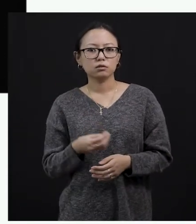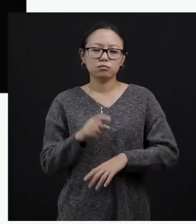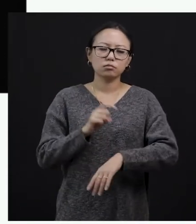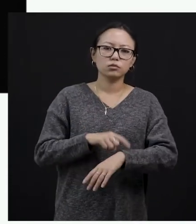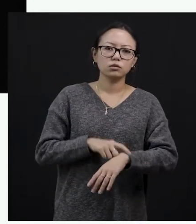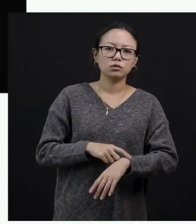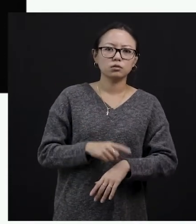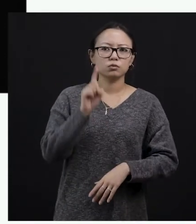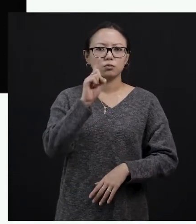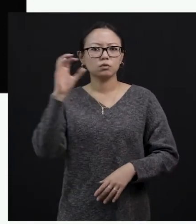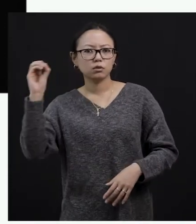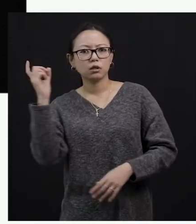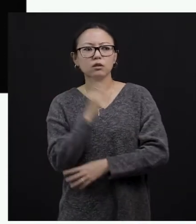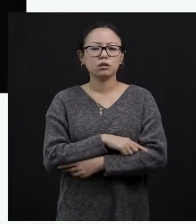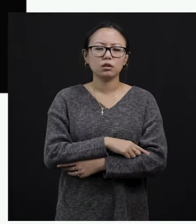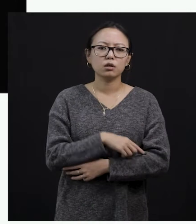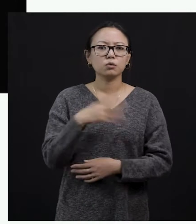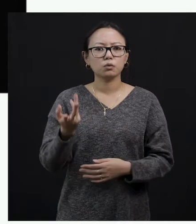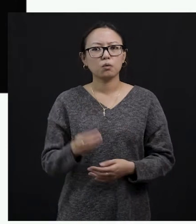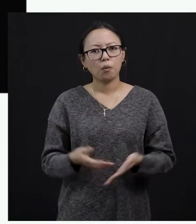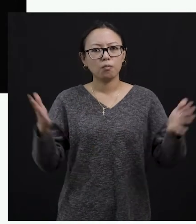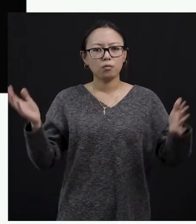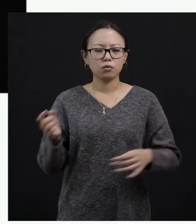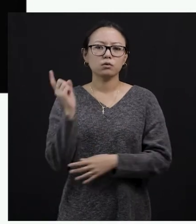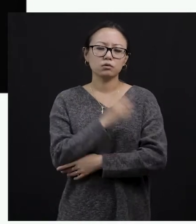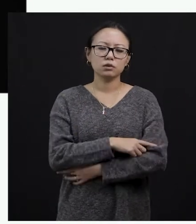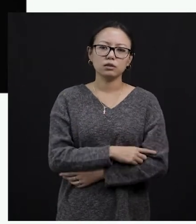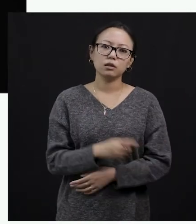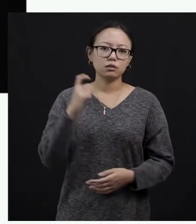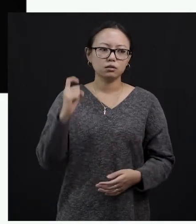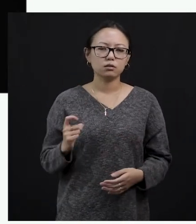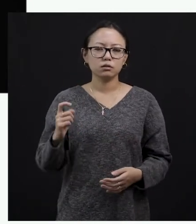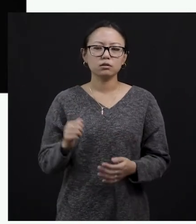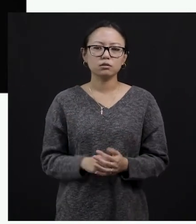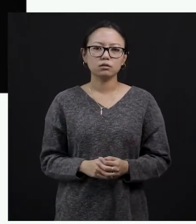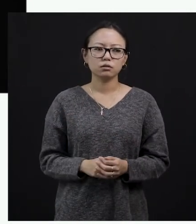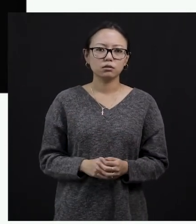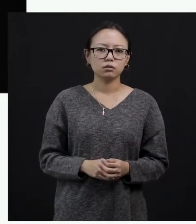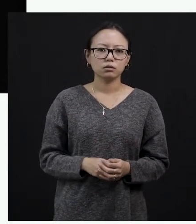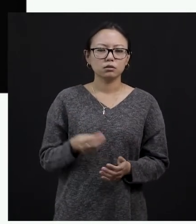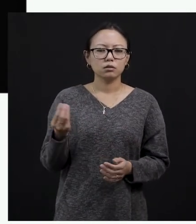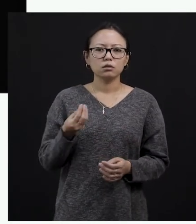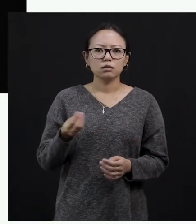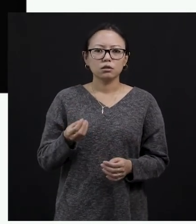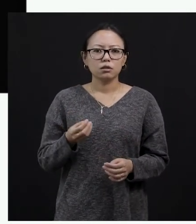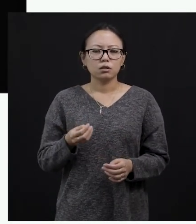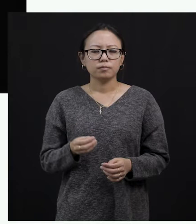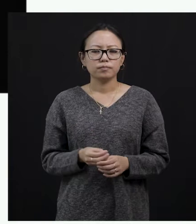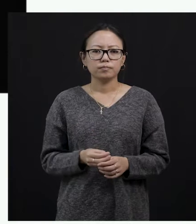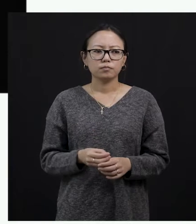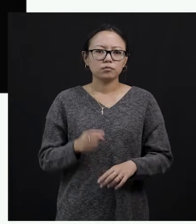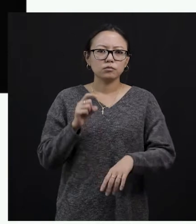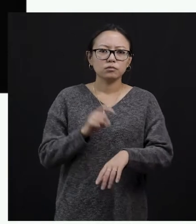follow this process correctly, then your letter will reach on time. But sometimes what happens is people